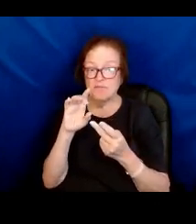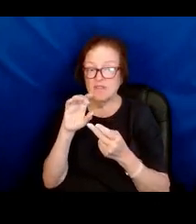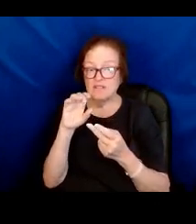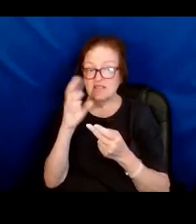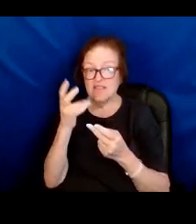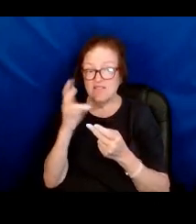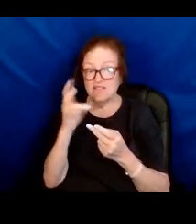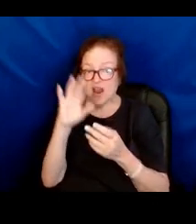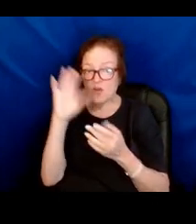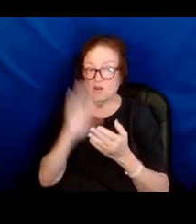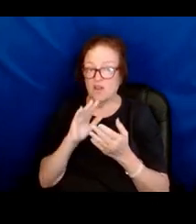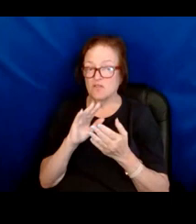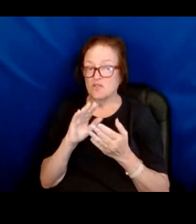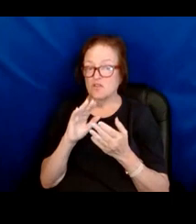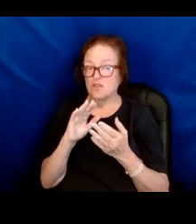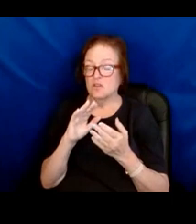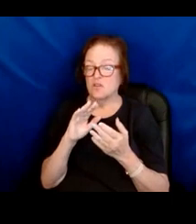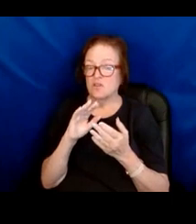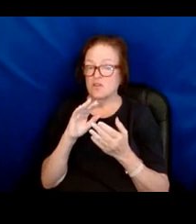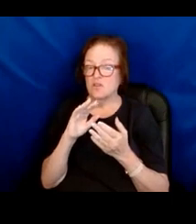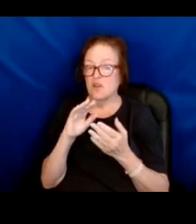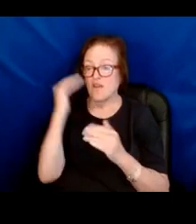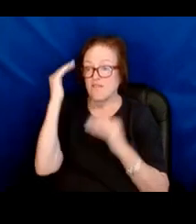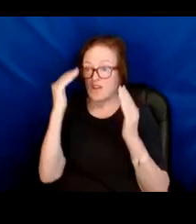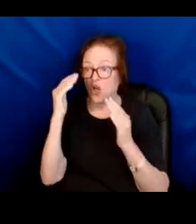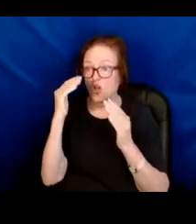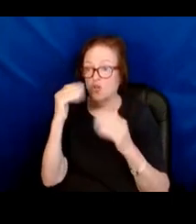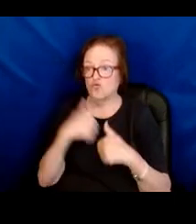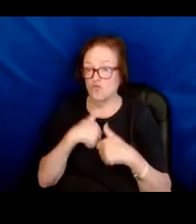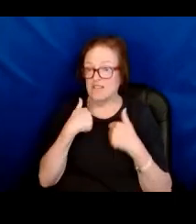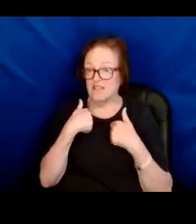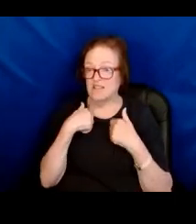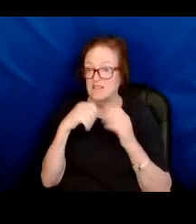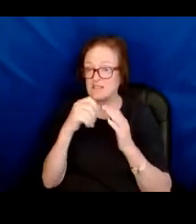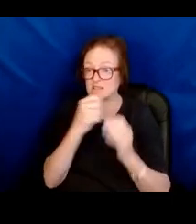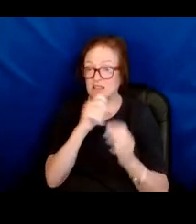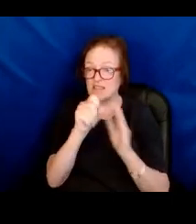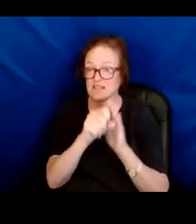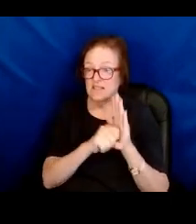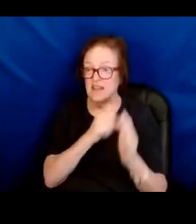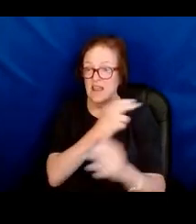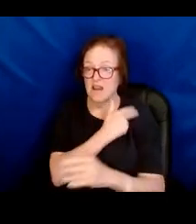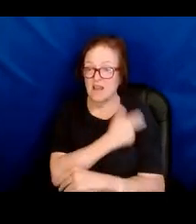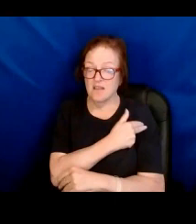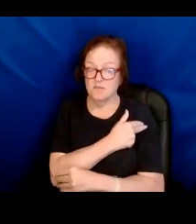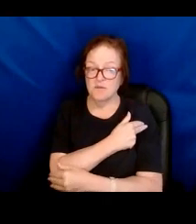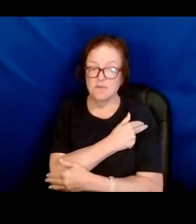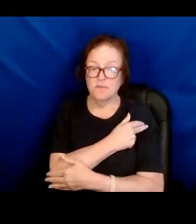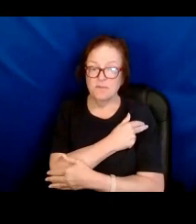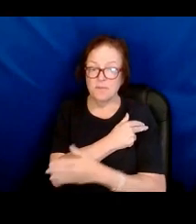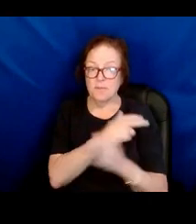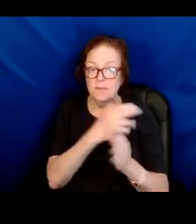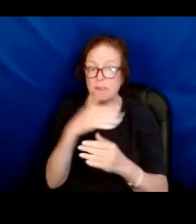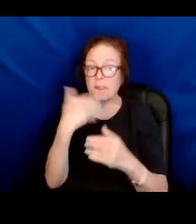79% reduction in adult residents over this 50-year period. If we look at the